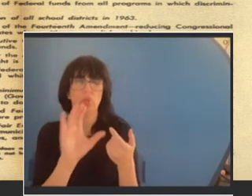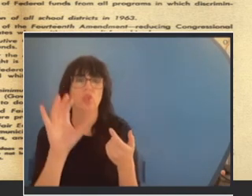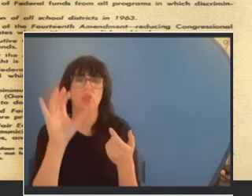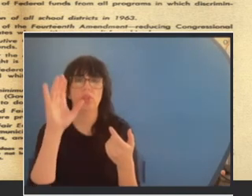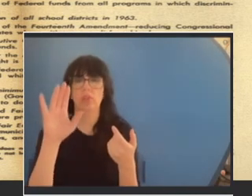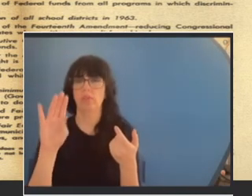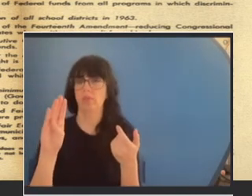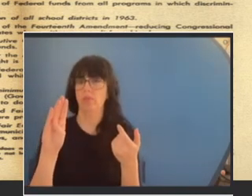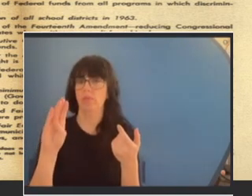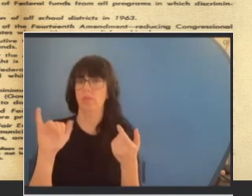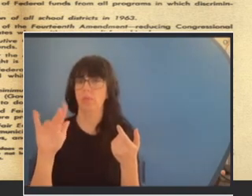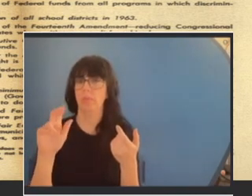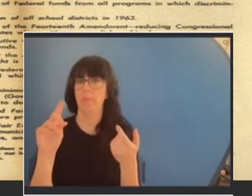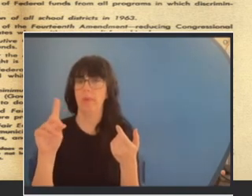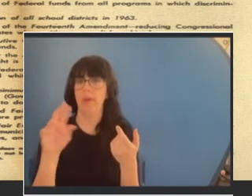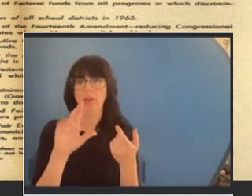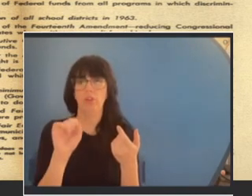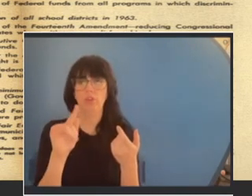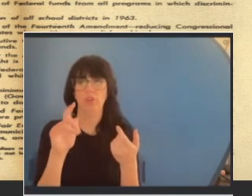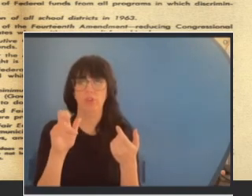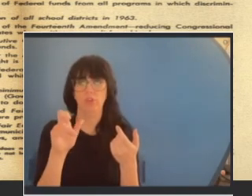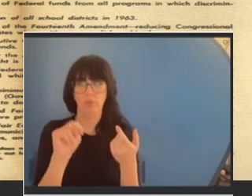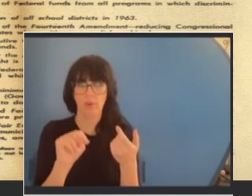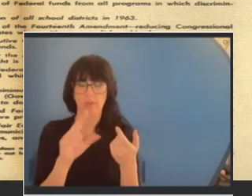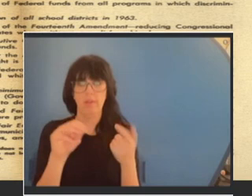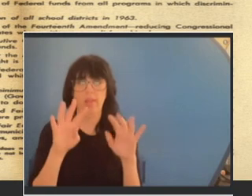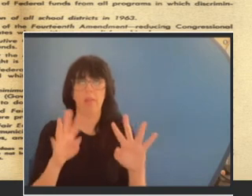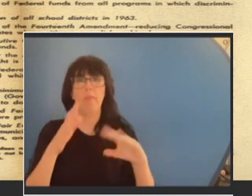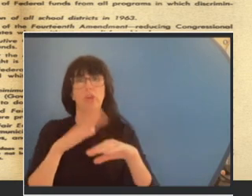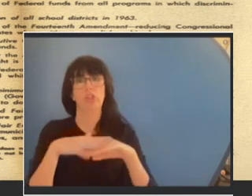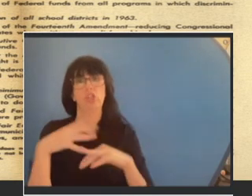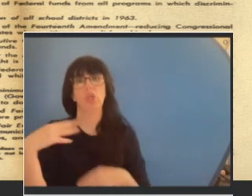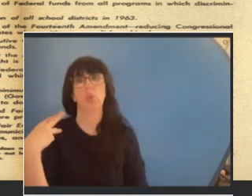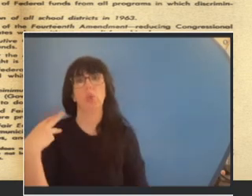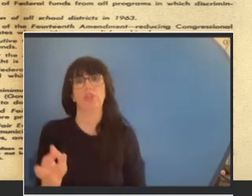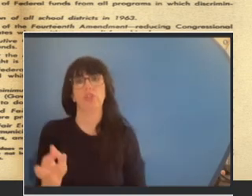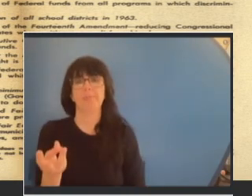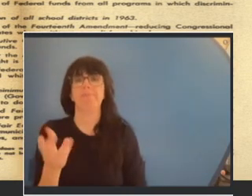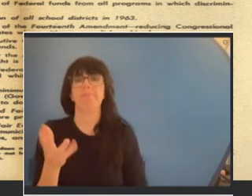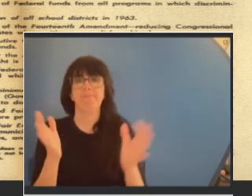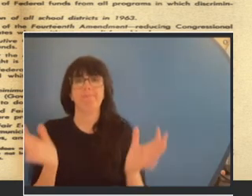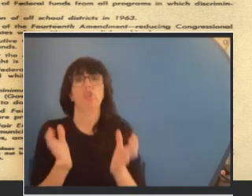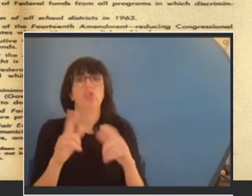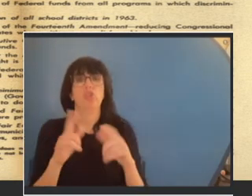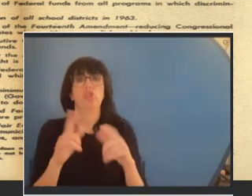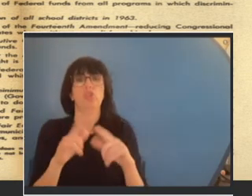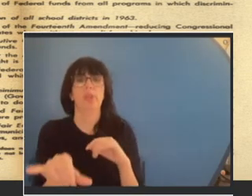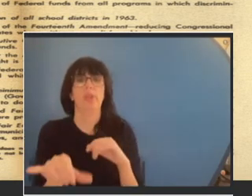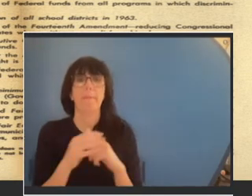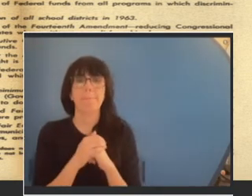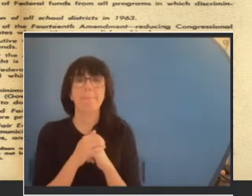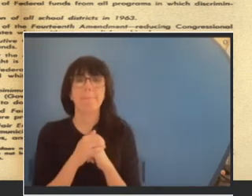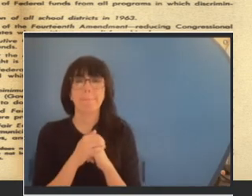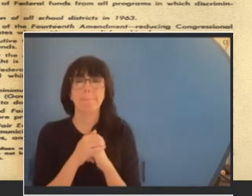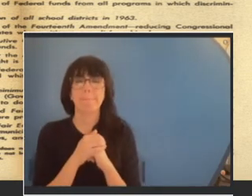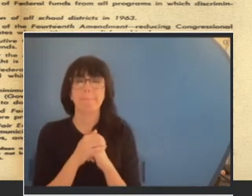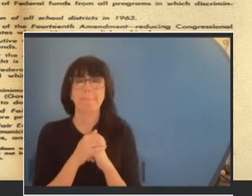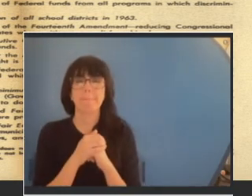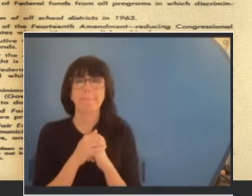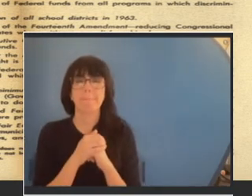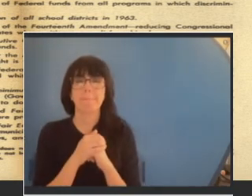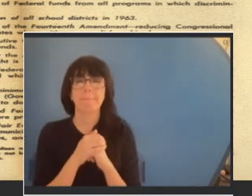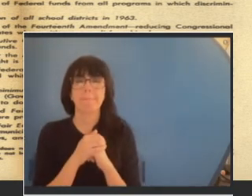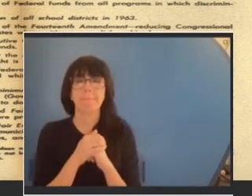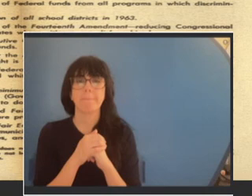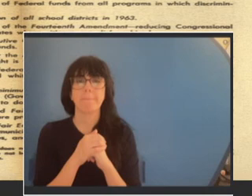and the Civil Rights Movement and the March on Washington. So I encourage you to do that. And then our